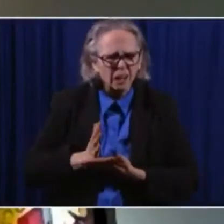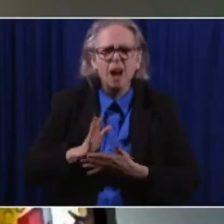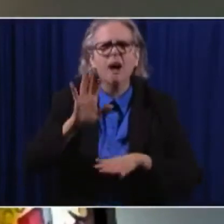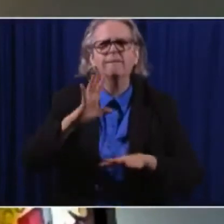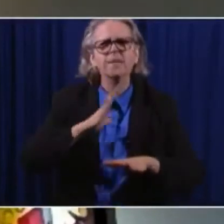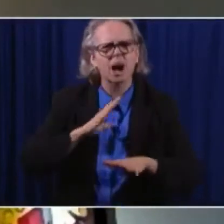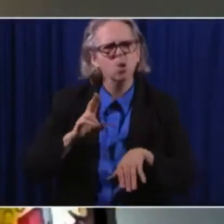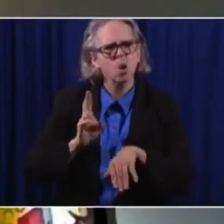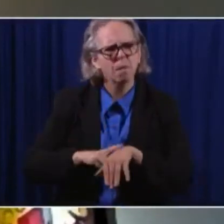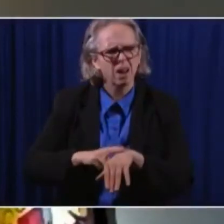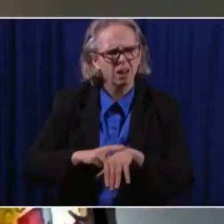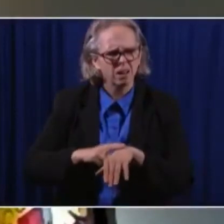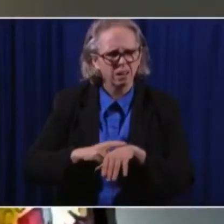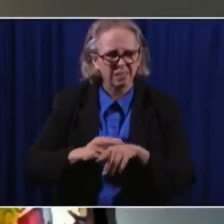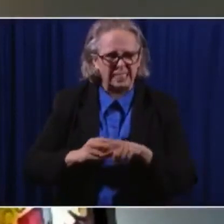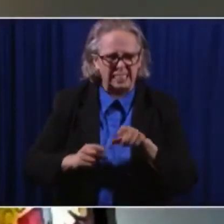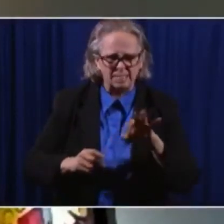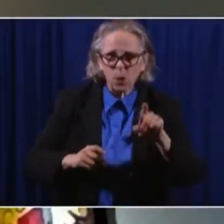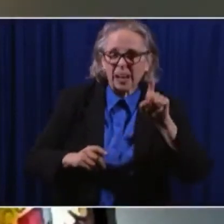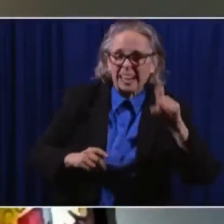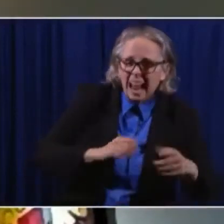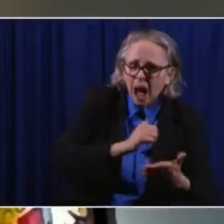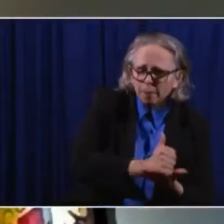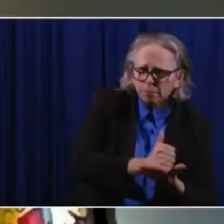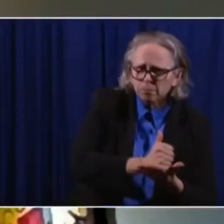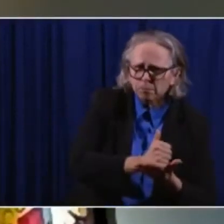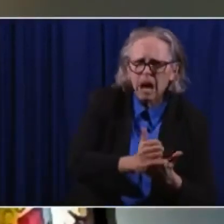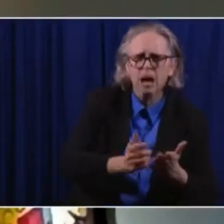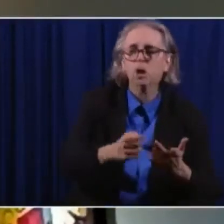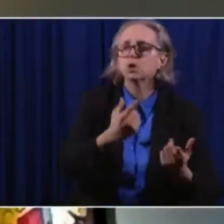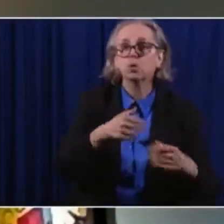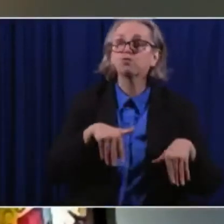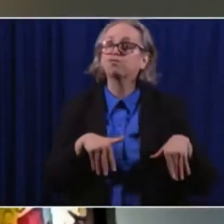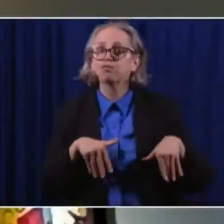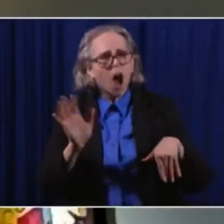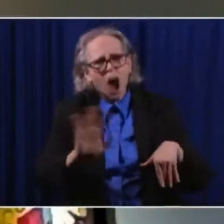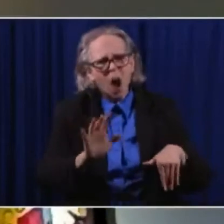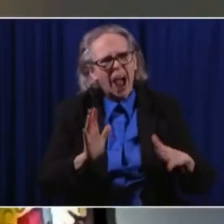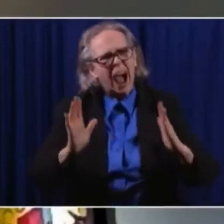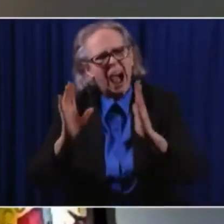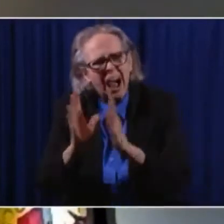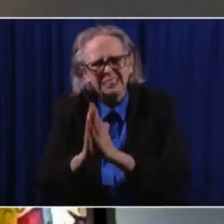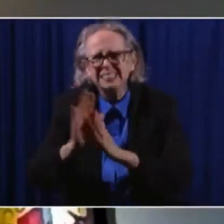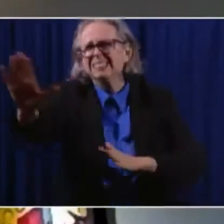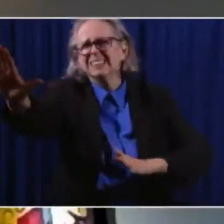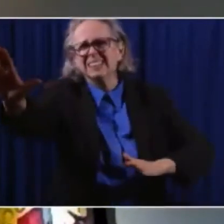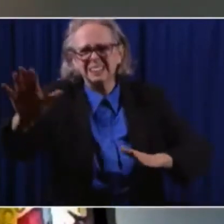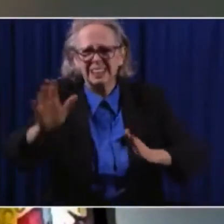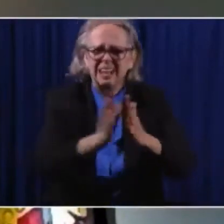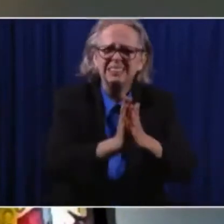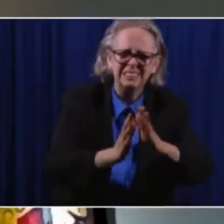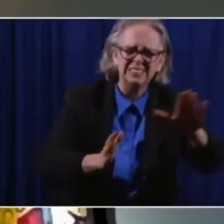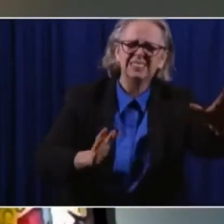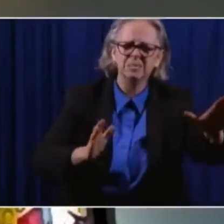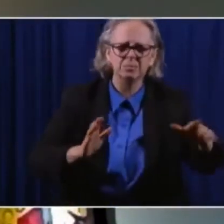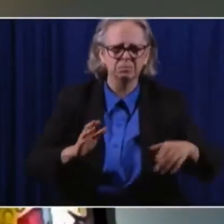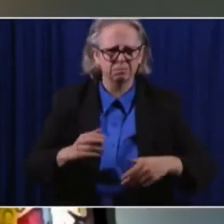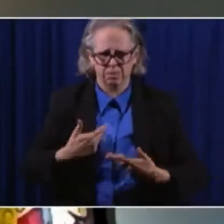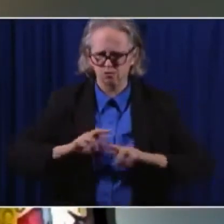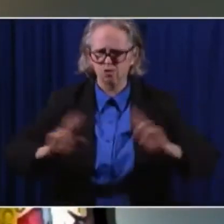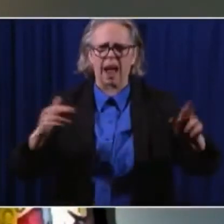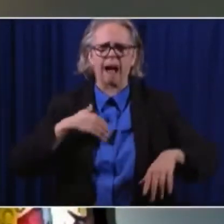it's true. We've established an Ohio Care Line so that if you want to talk to someone about your stress, you can call